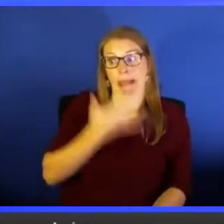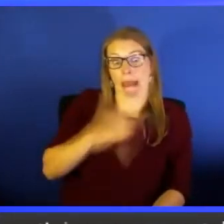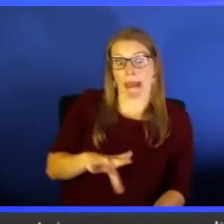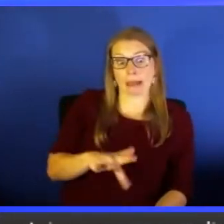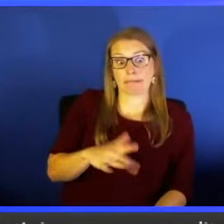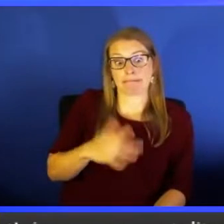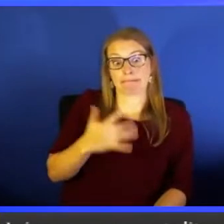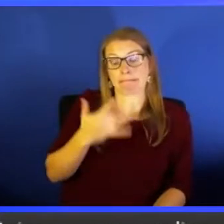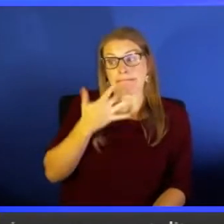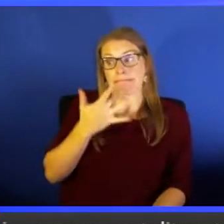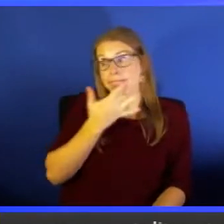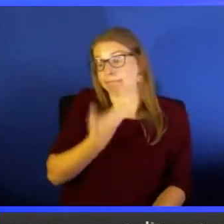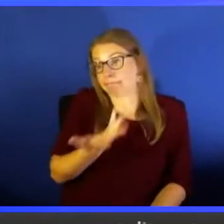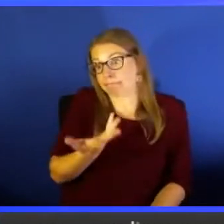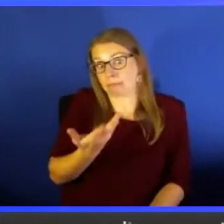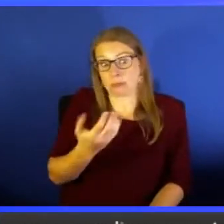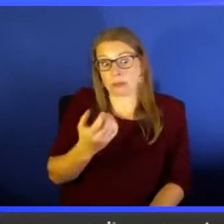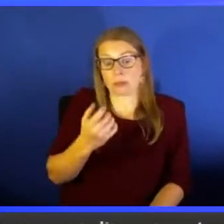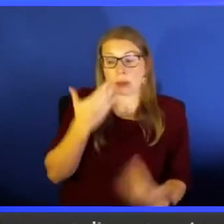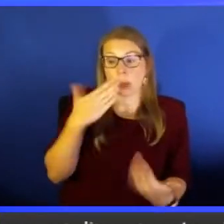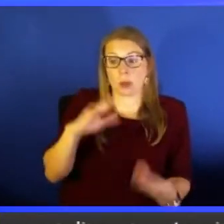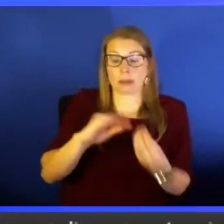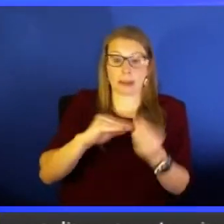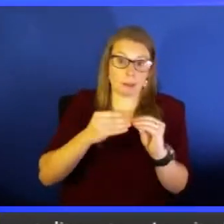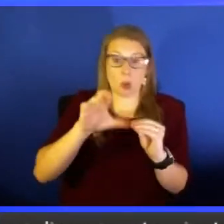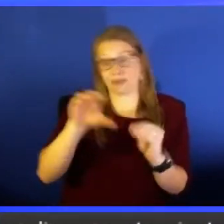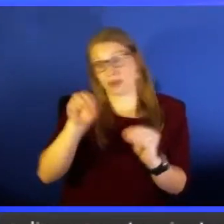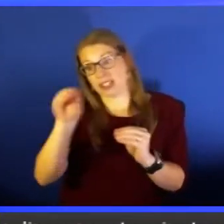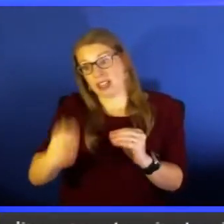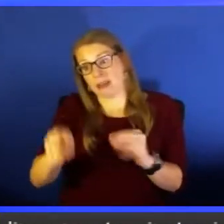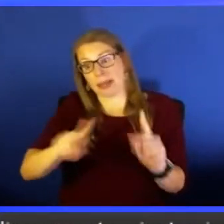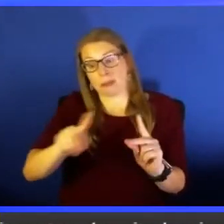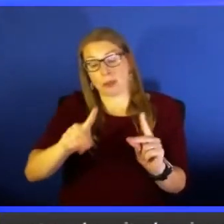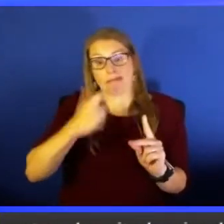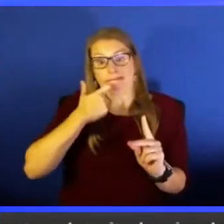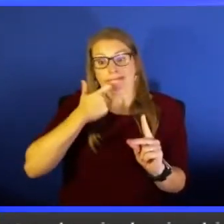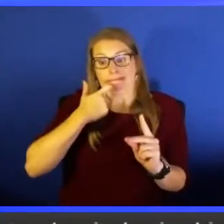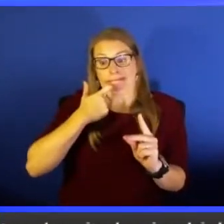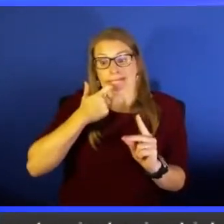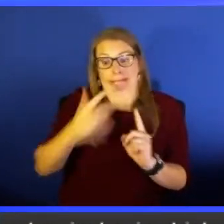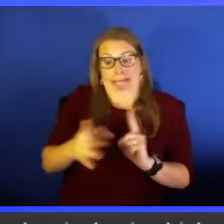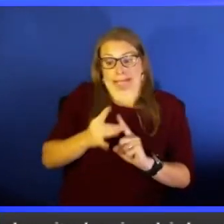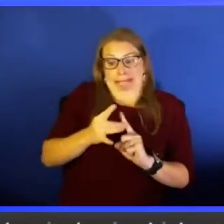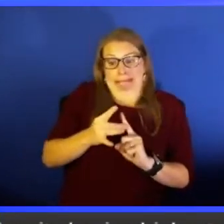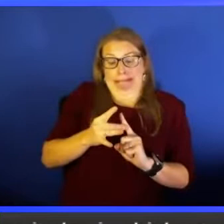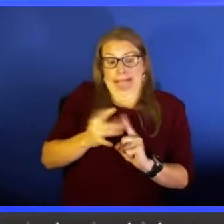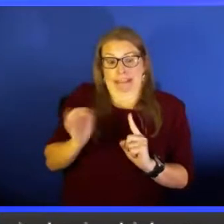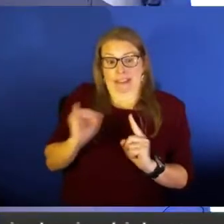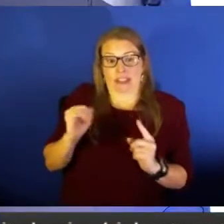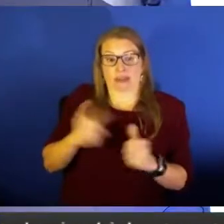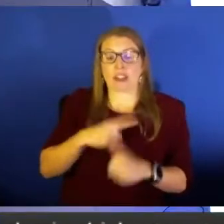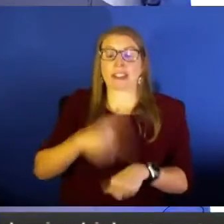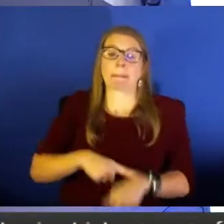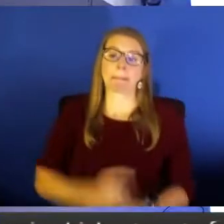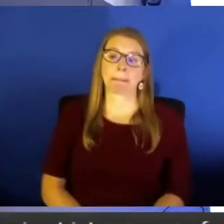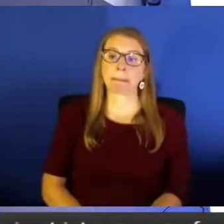we know the number or the percentage of people who have now just gotten the infection for the first time. And then the final question from the